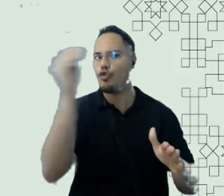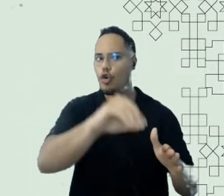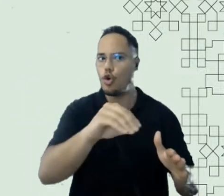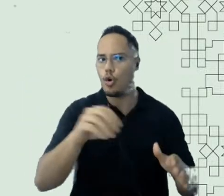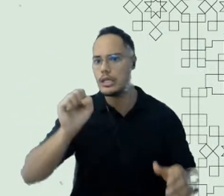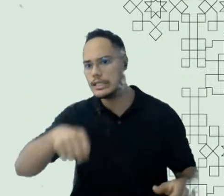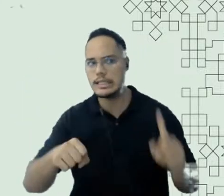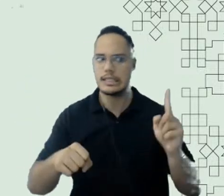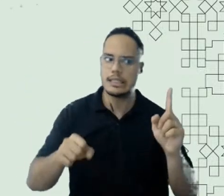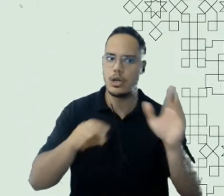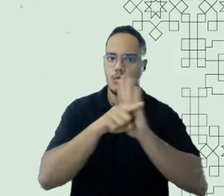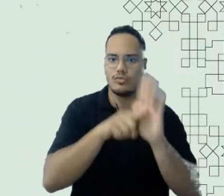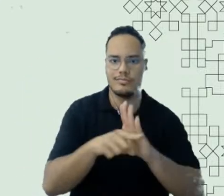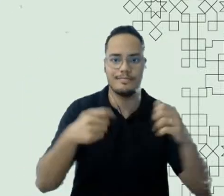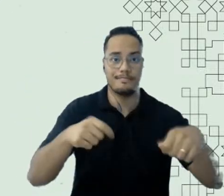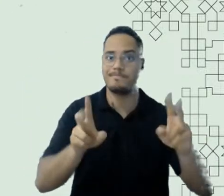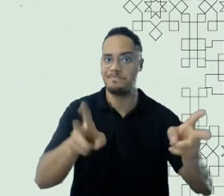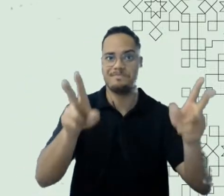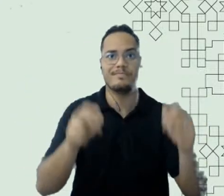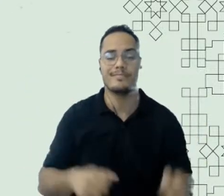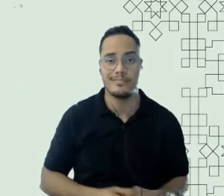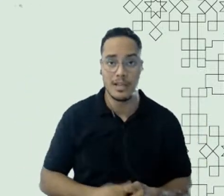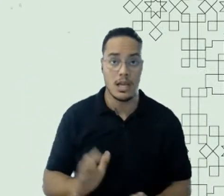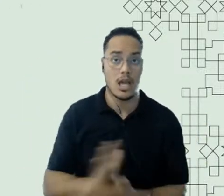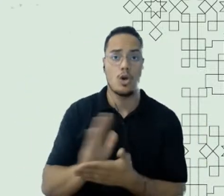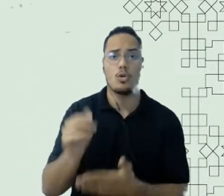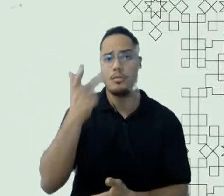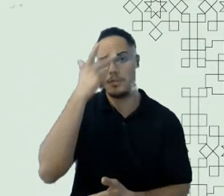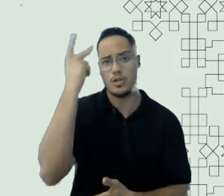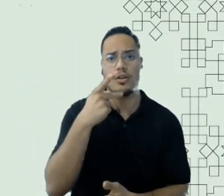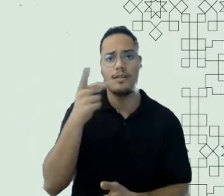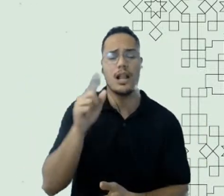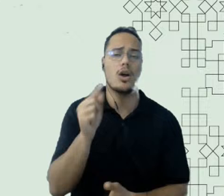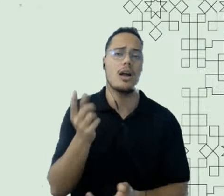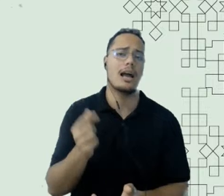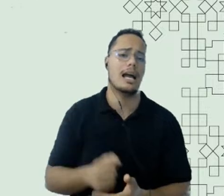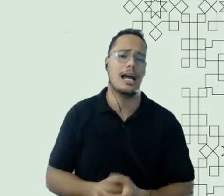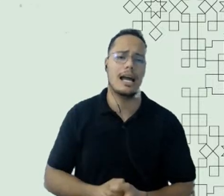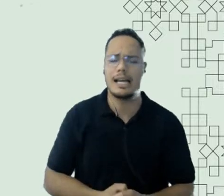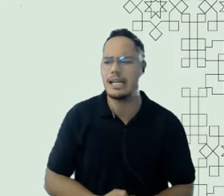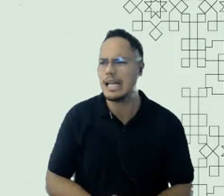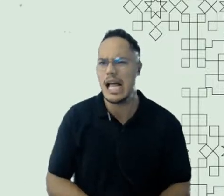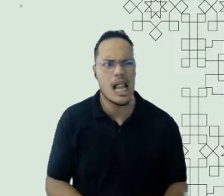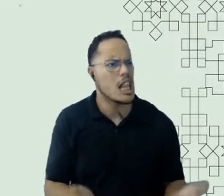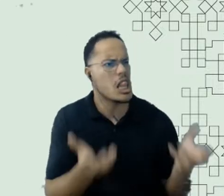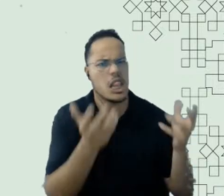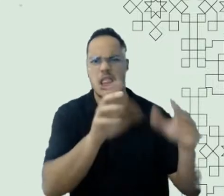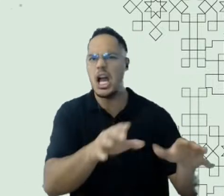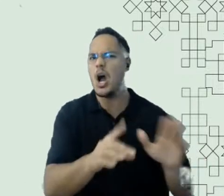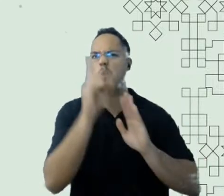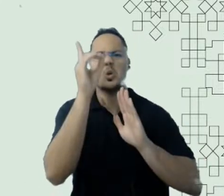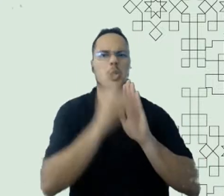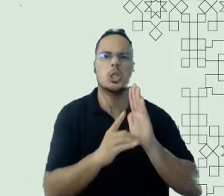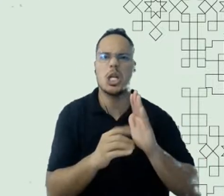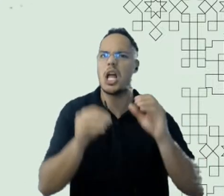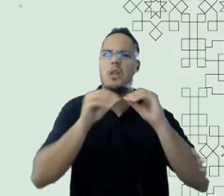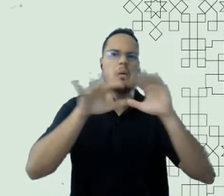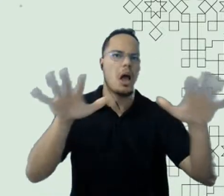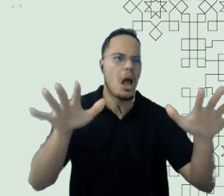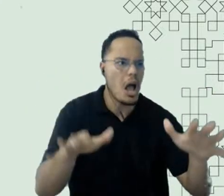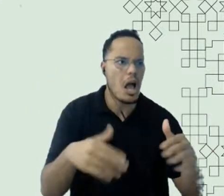a harm to freedom of expression, the users will never be able to post anything on YouTube, etc., etc.